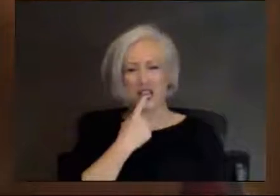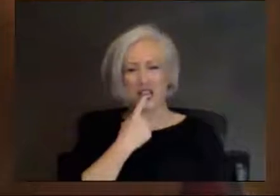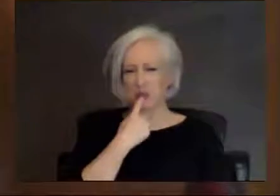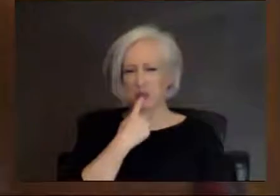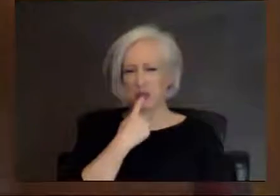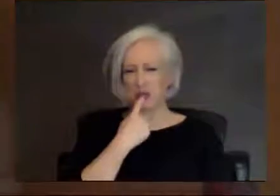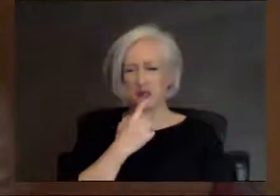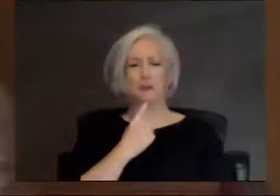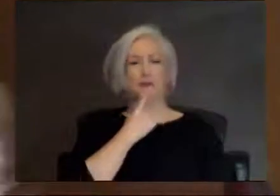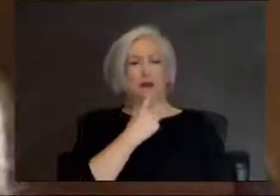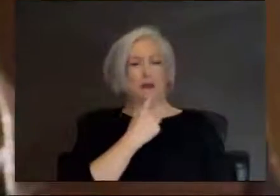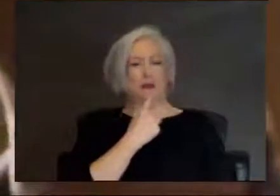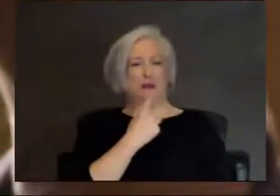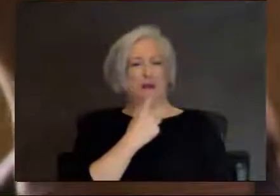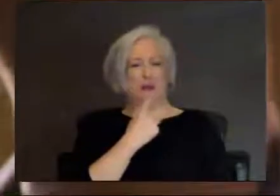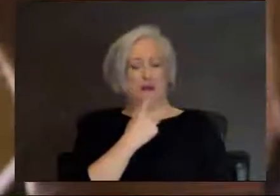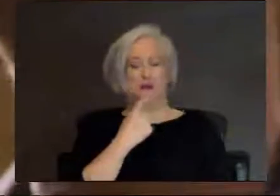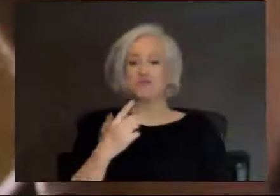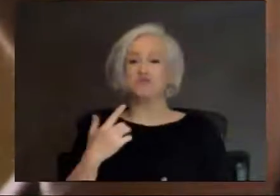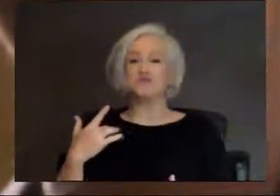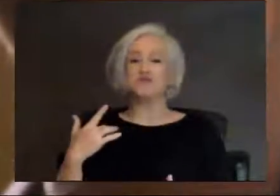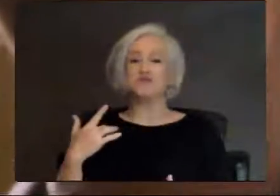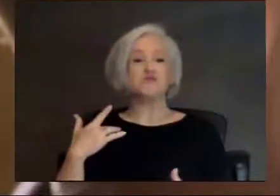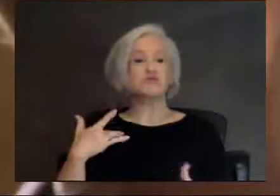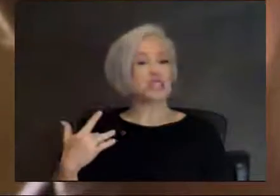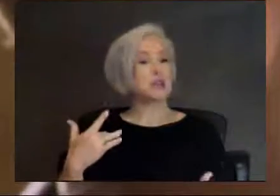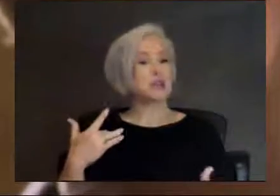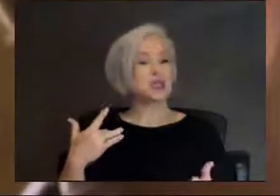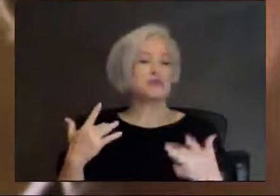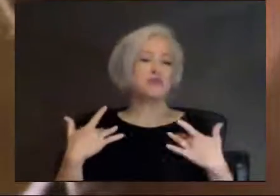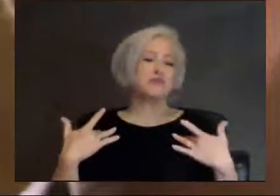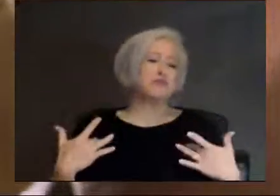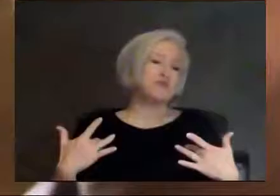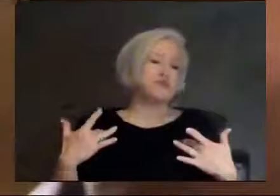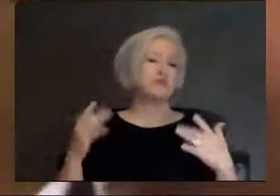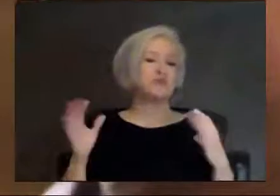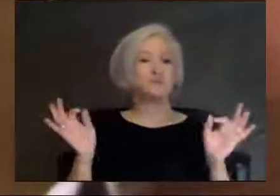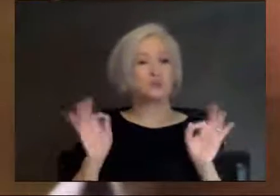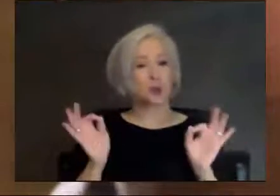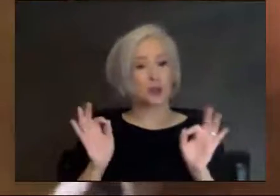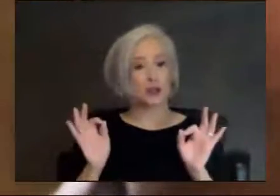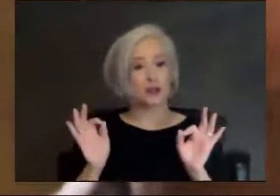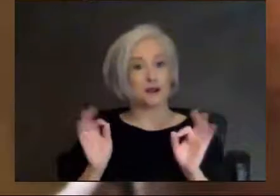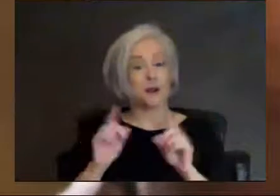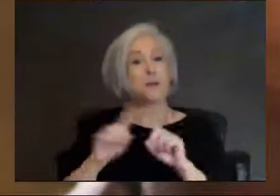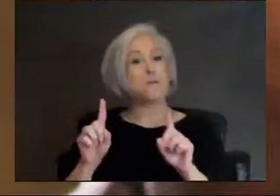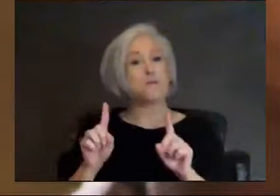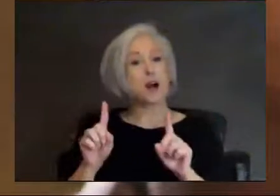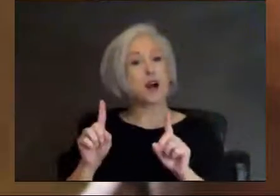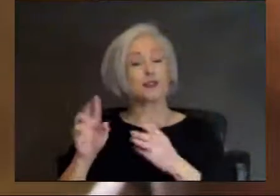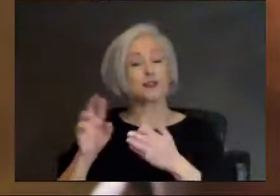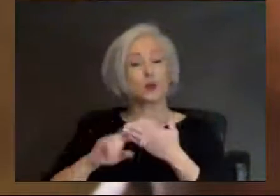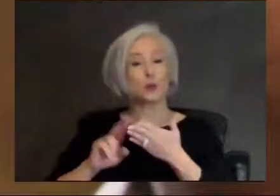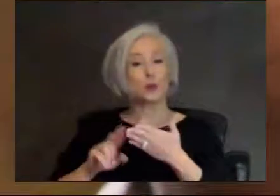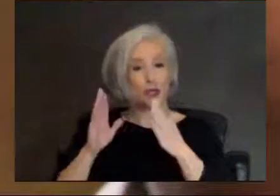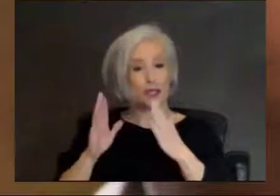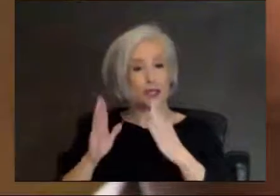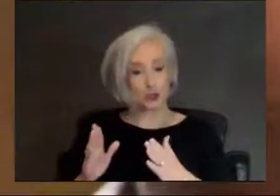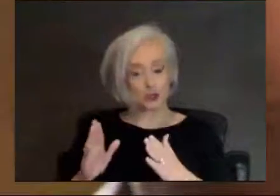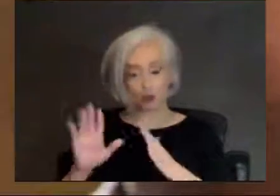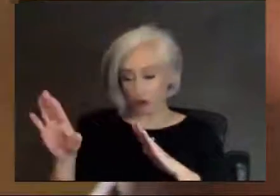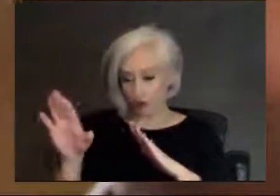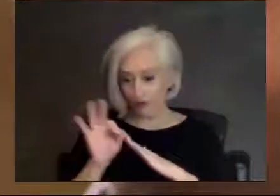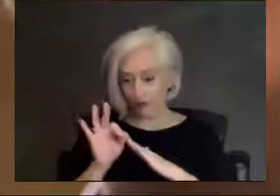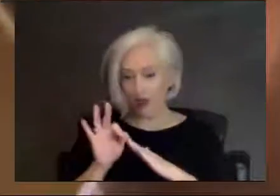concern. However, a researcher at the University of Kansas Cancer Center has uncovered a fascinating connection between the